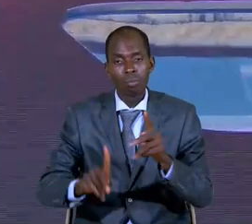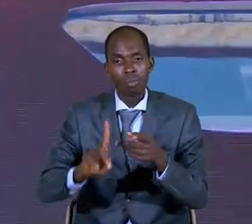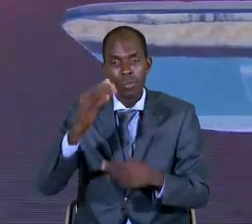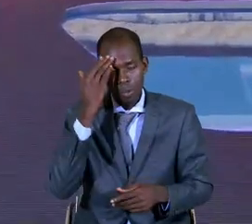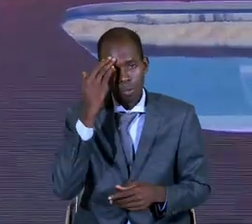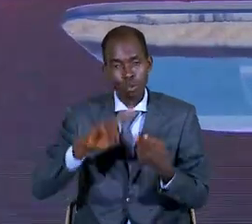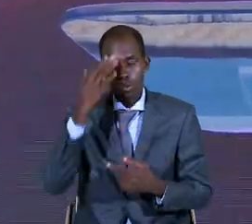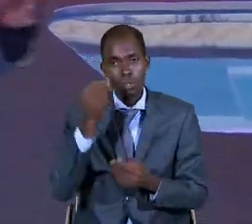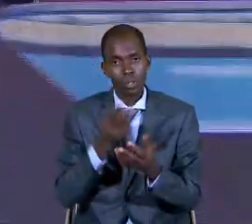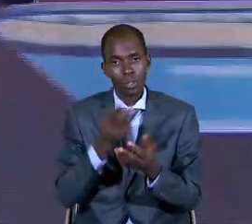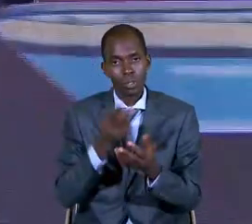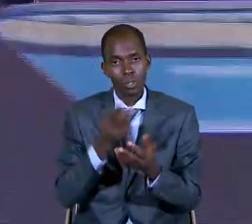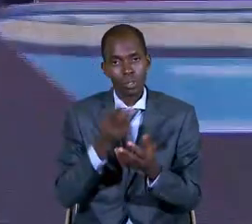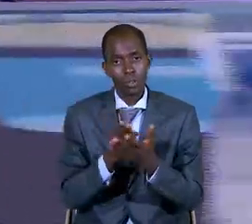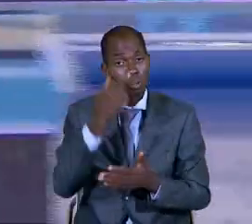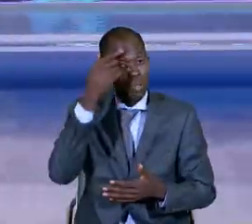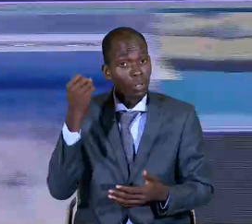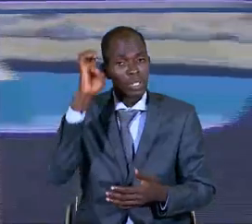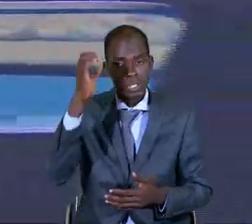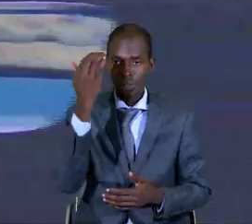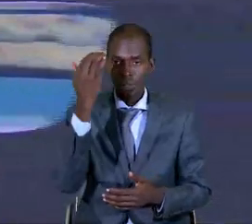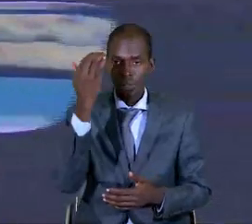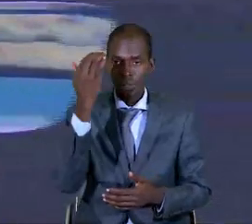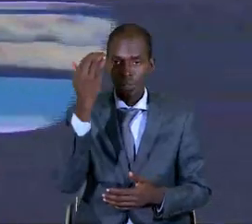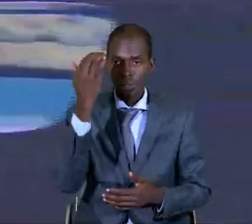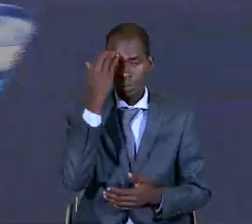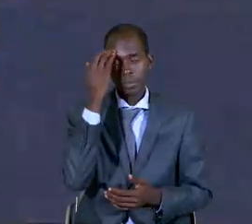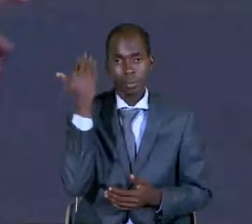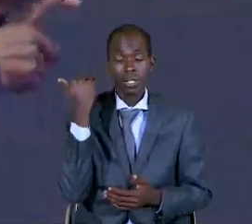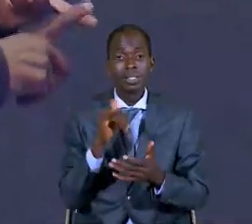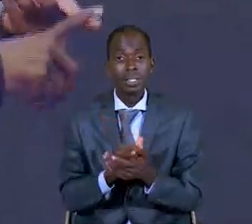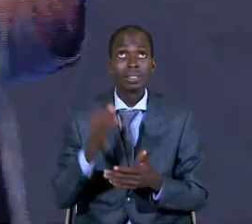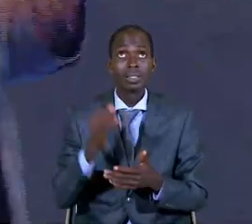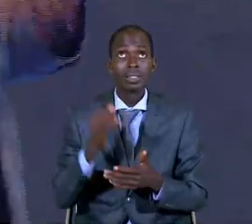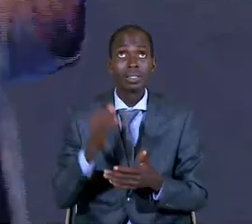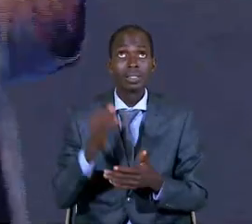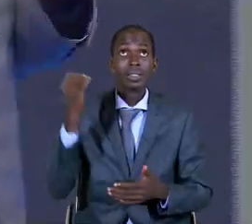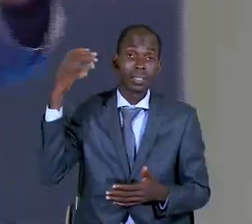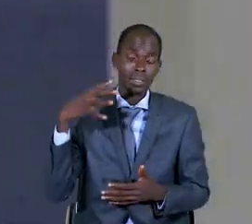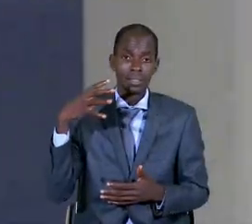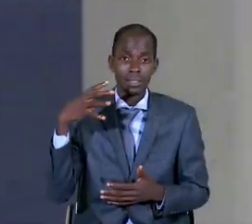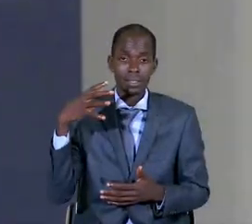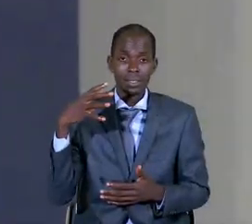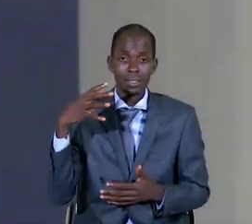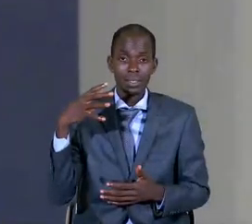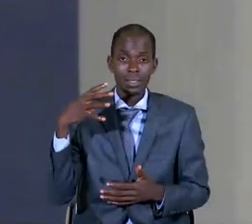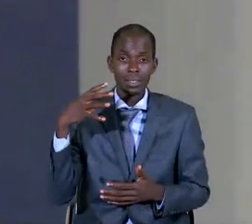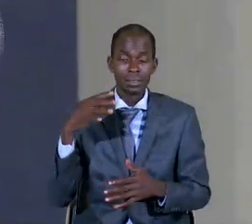to know the truth, because he knew that lies,